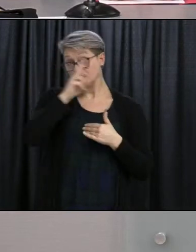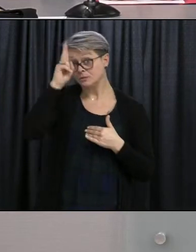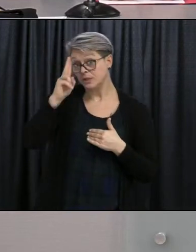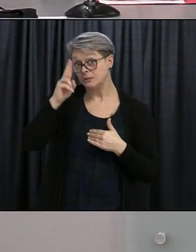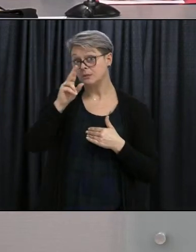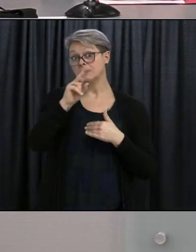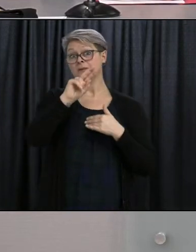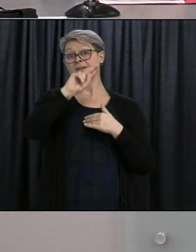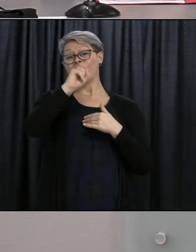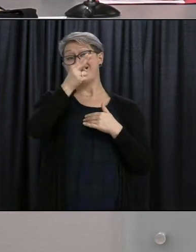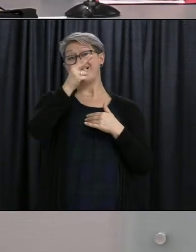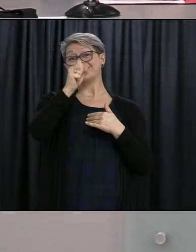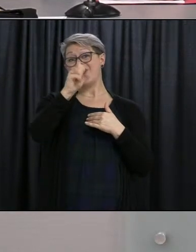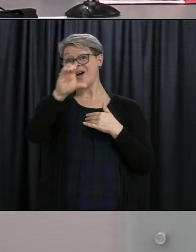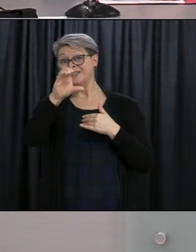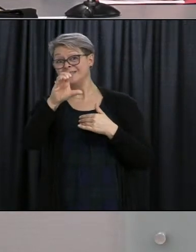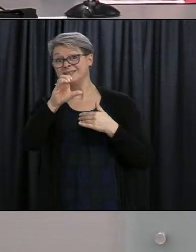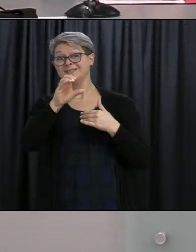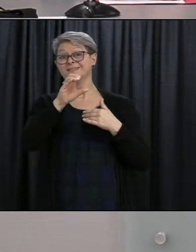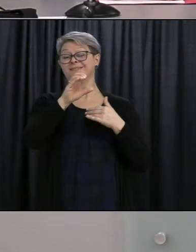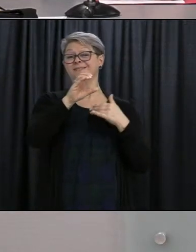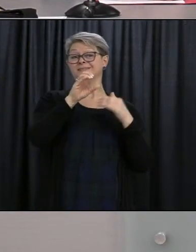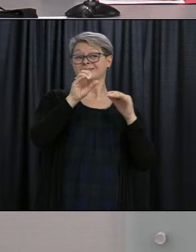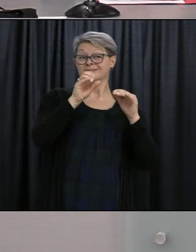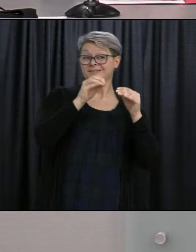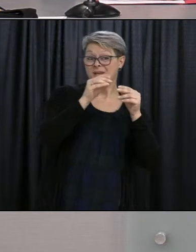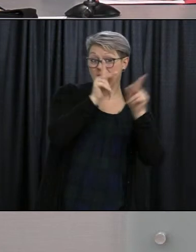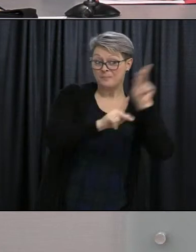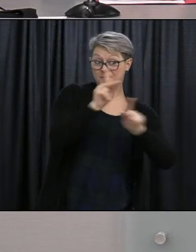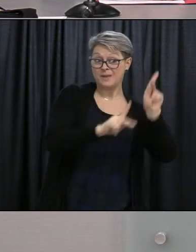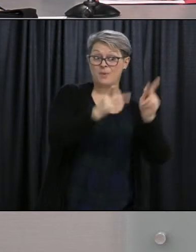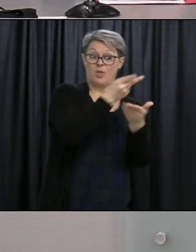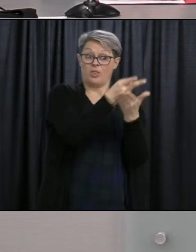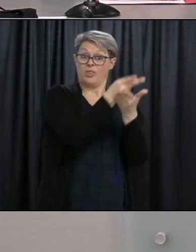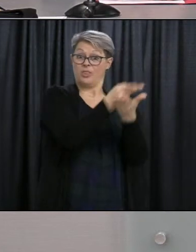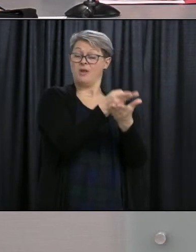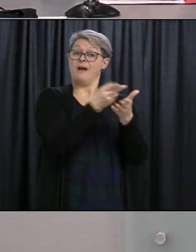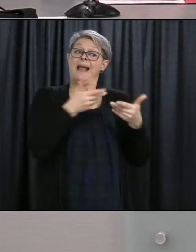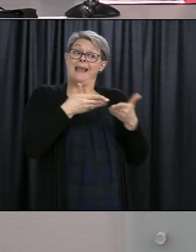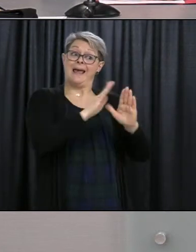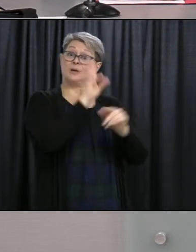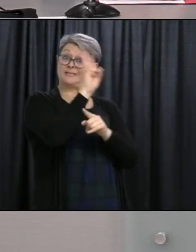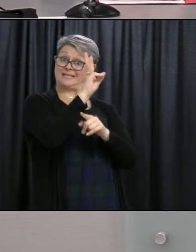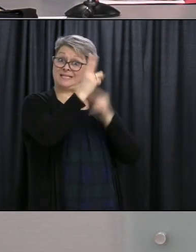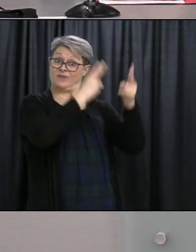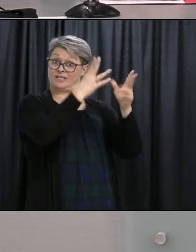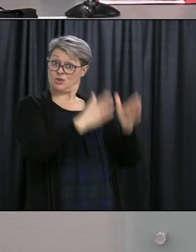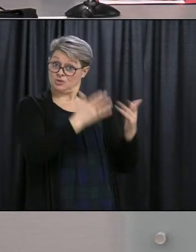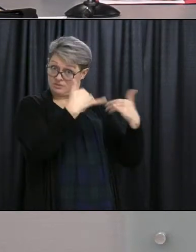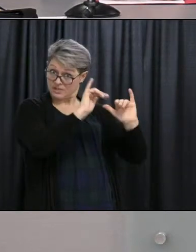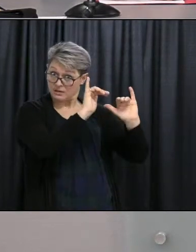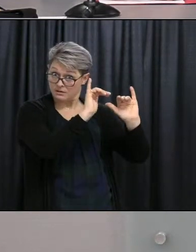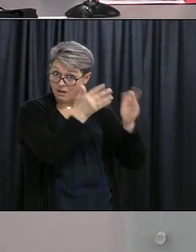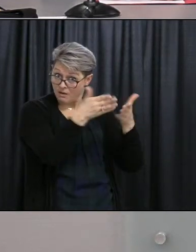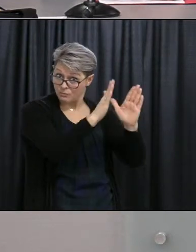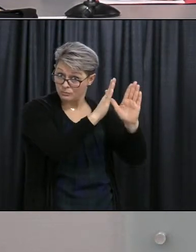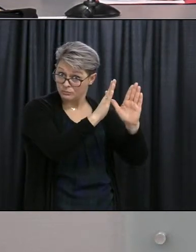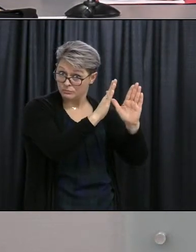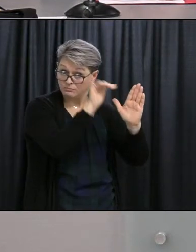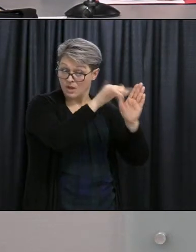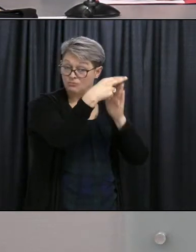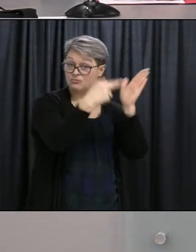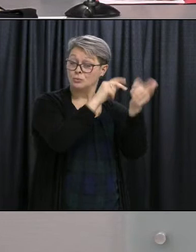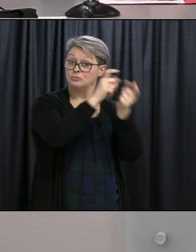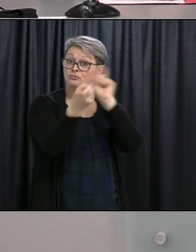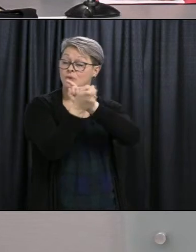health sciences, I think patients are still allowed 6 visitors, one at a time, but still 6 visitors. Is that still in effect? Has that changed, or